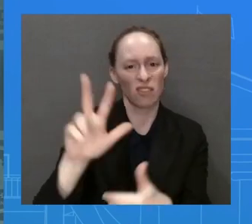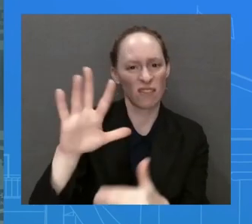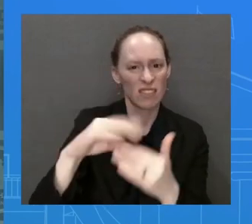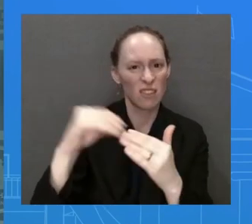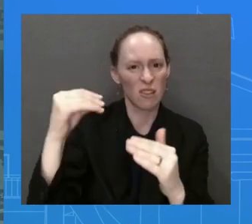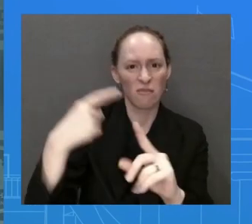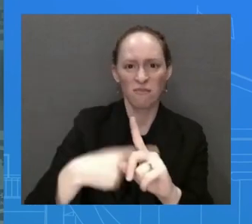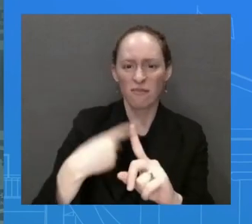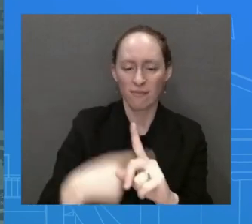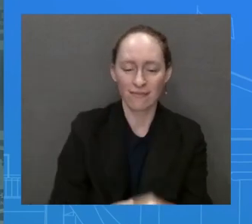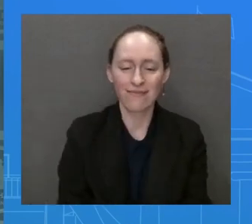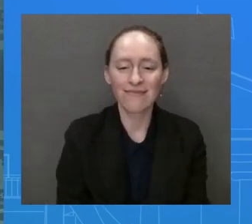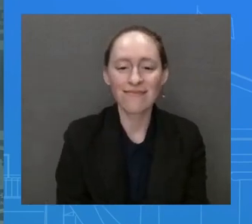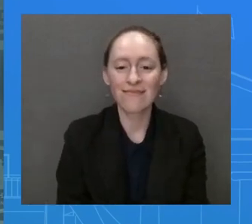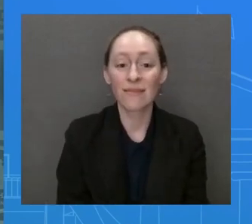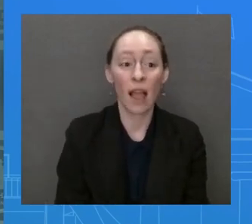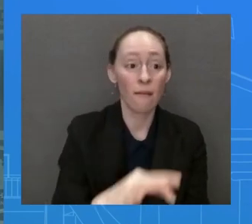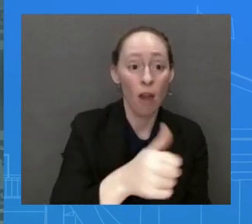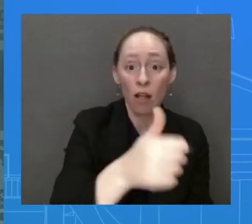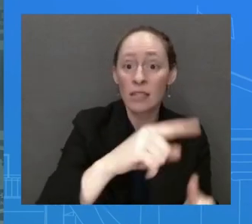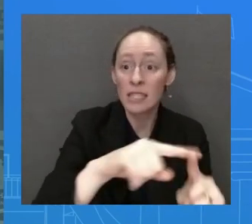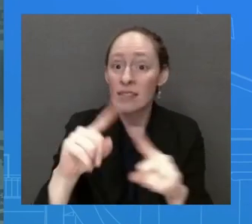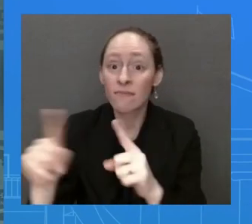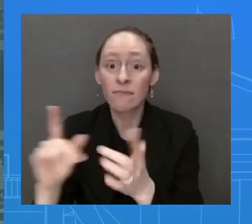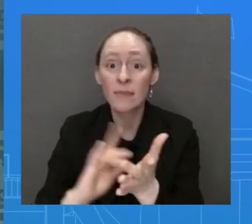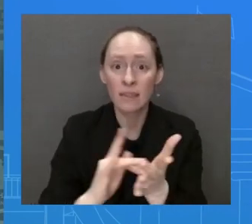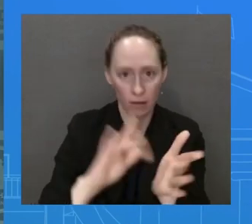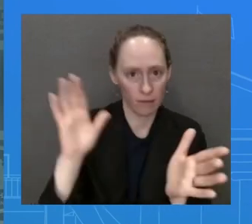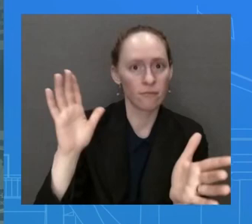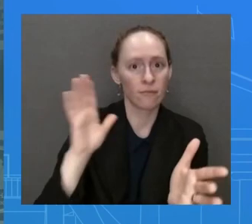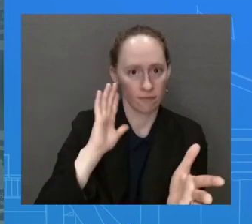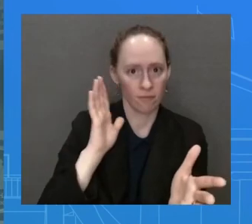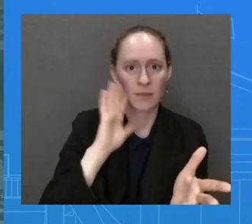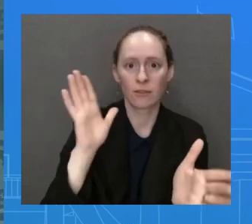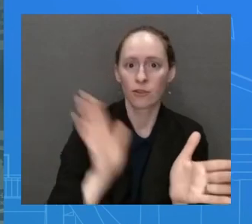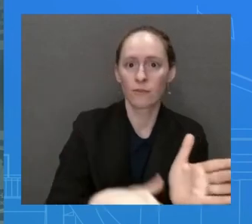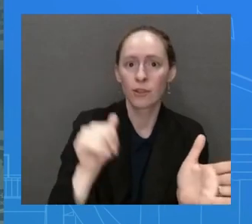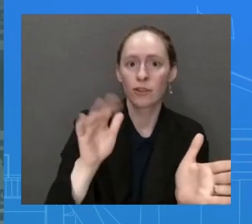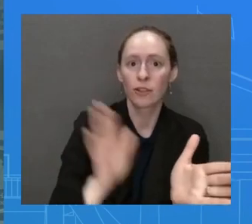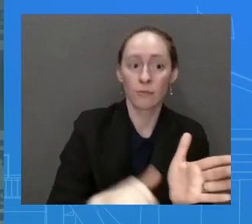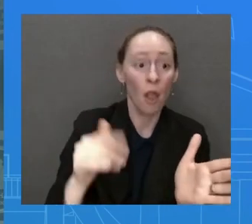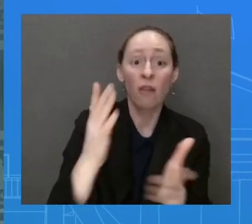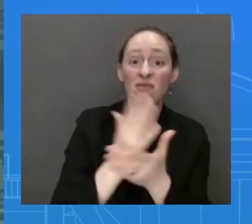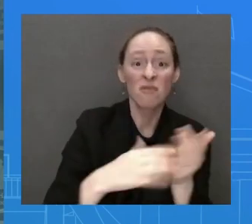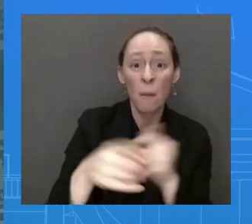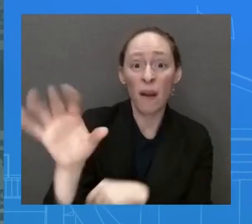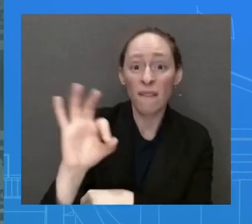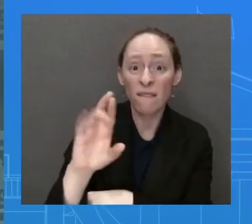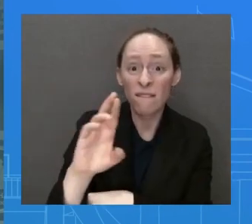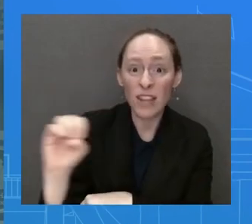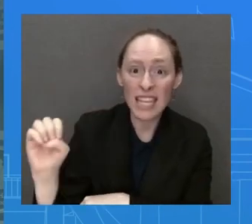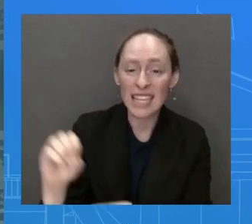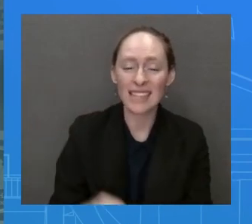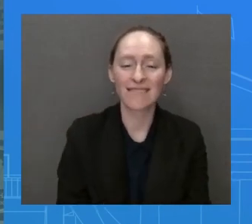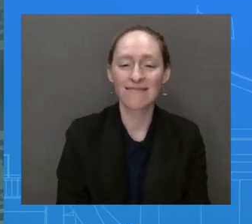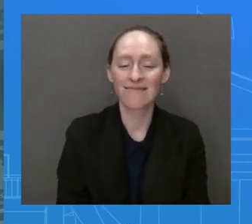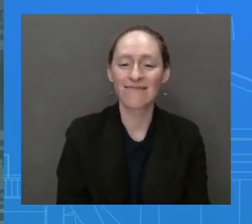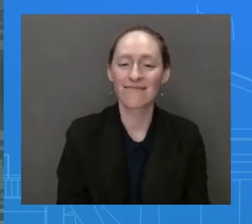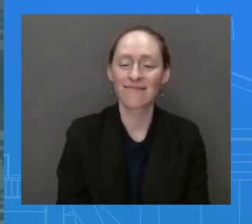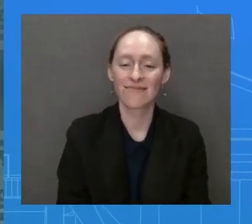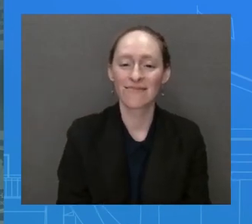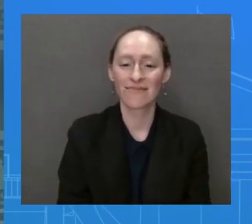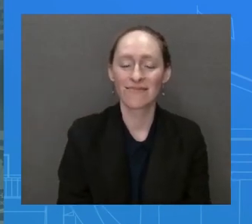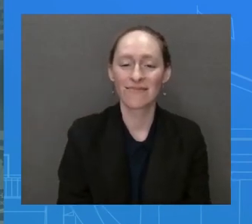the Inflation Reduction Act. HHS also announced record-breaking enrollment number of health care coverage on the Affordable Health Care